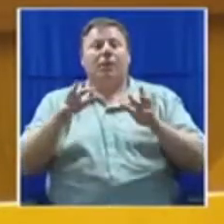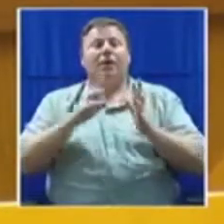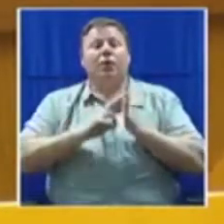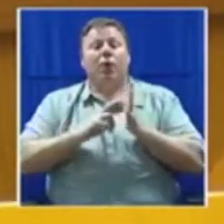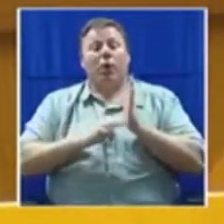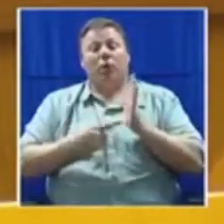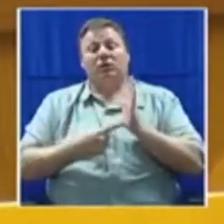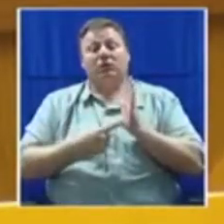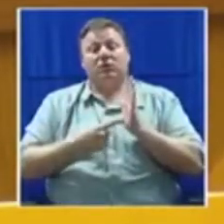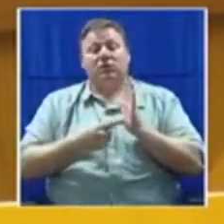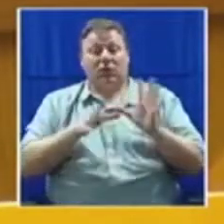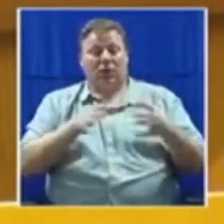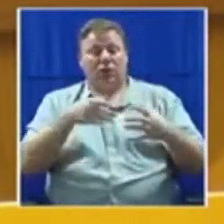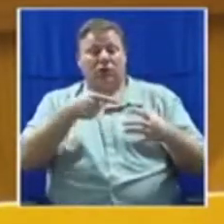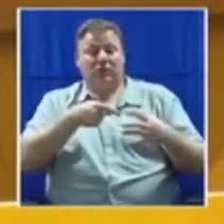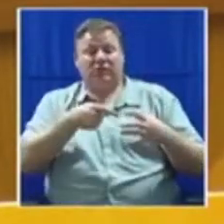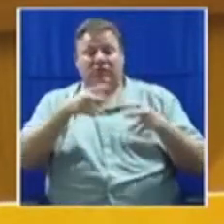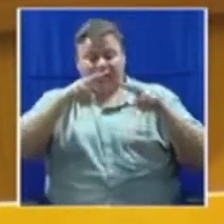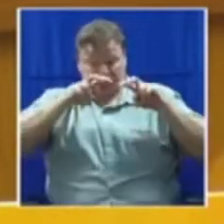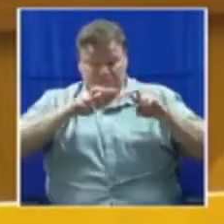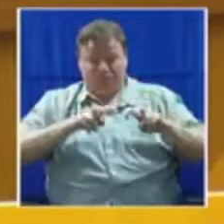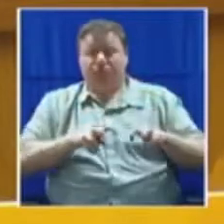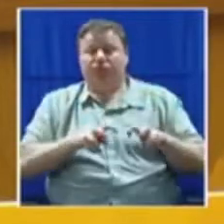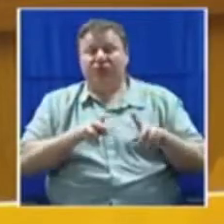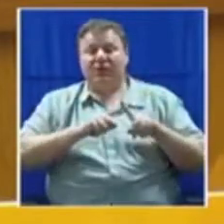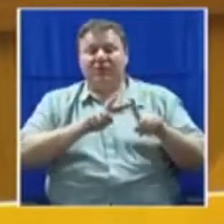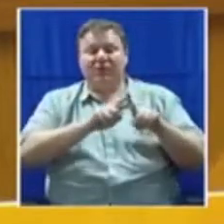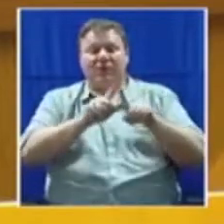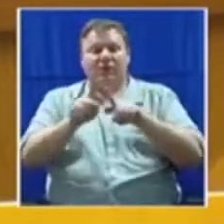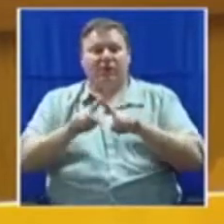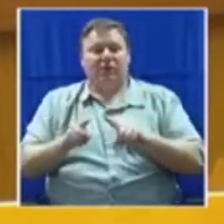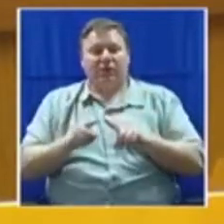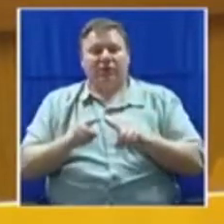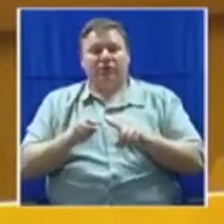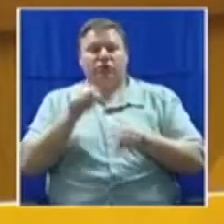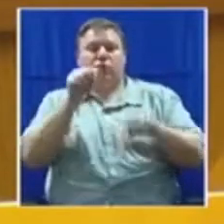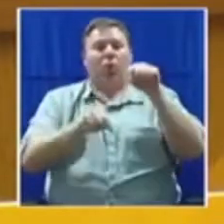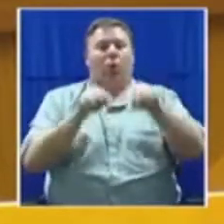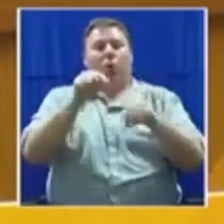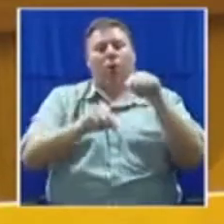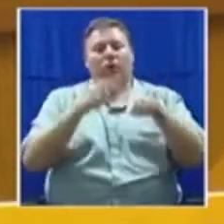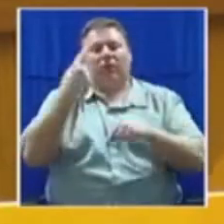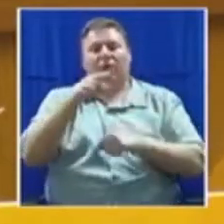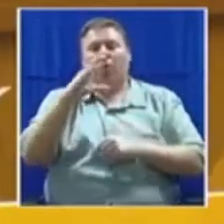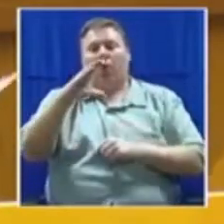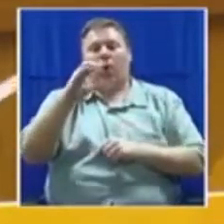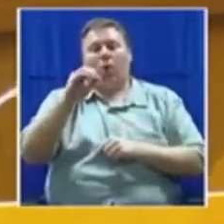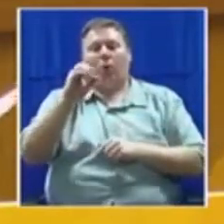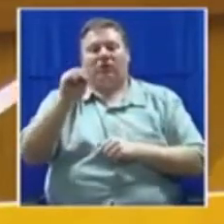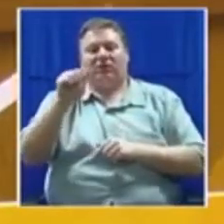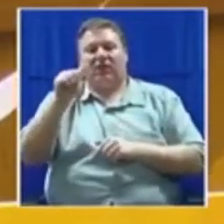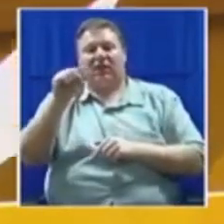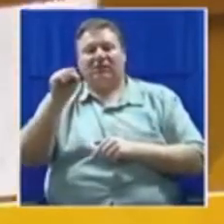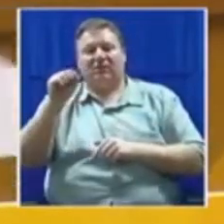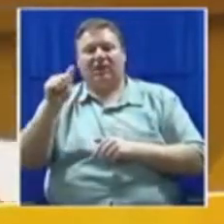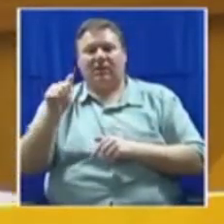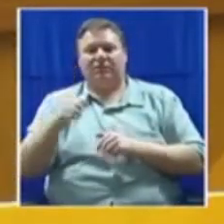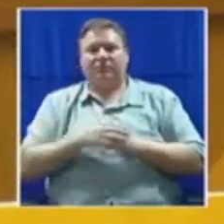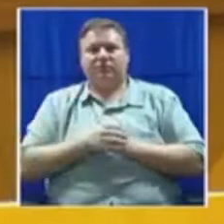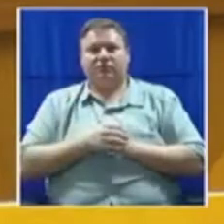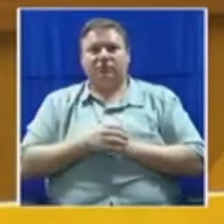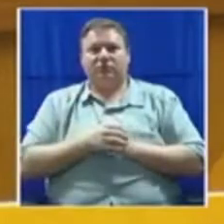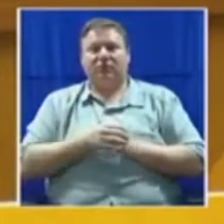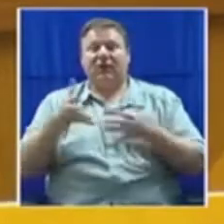is indeed investigating various allegations with respect to BOSASA, now known as African